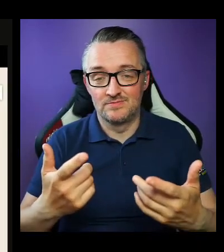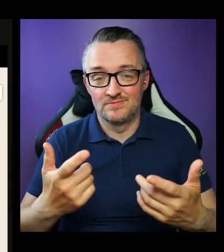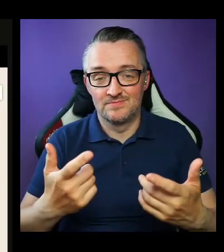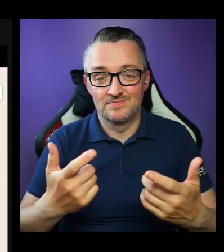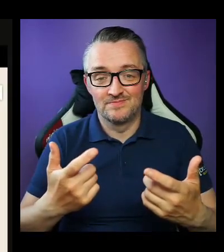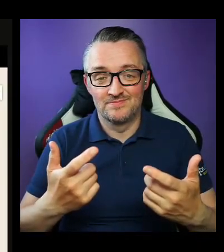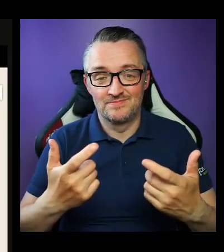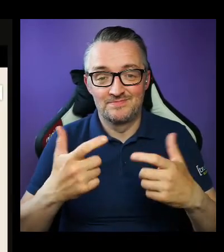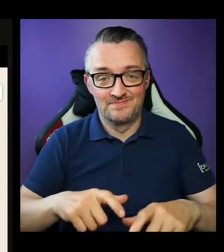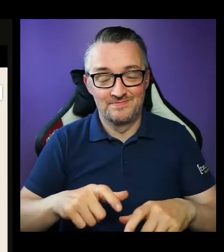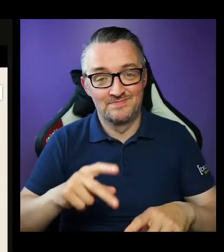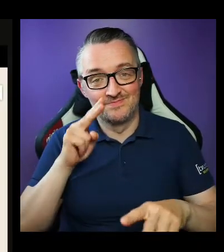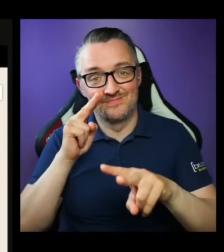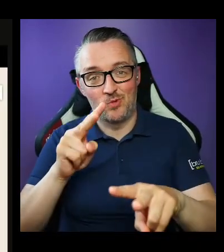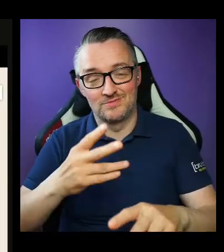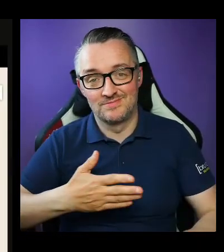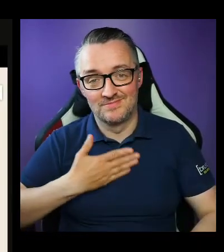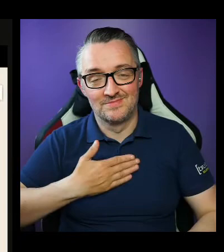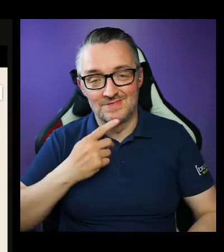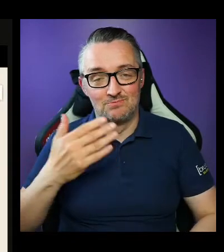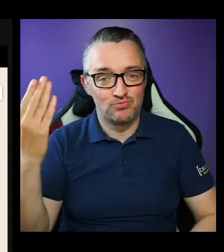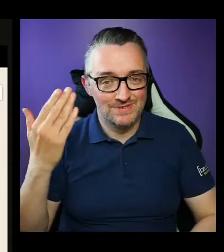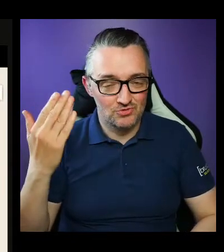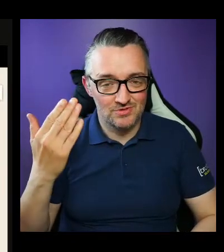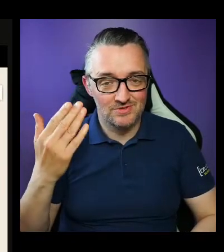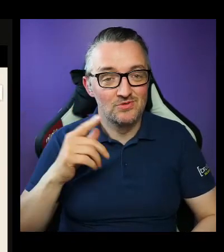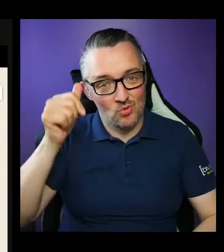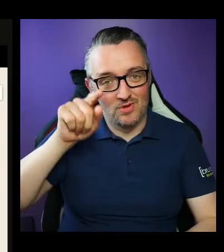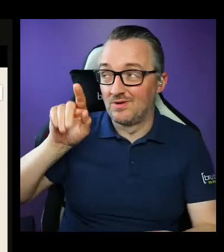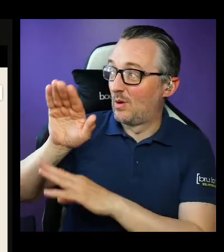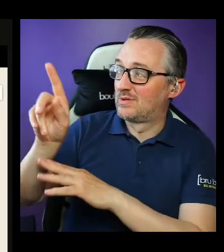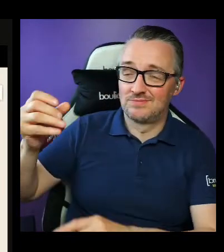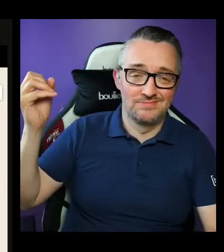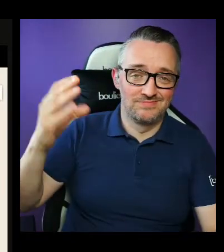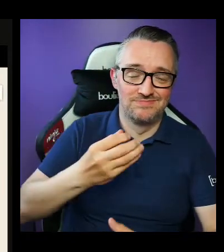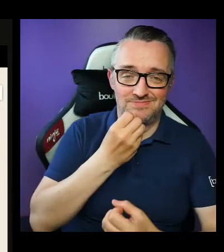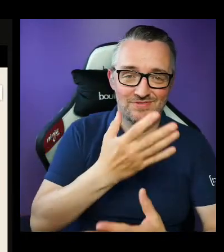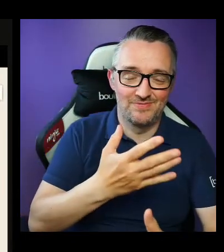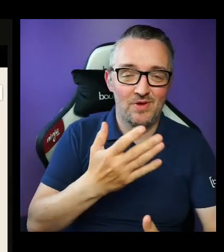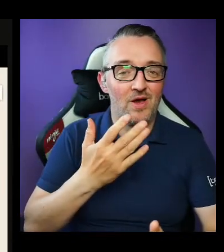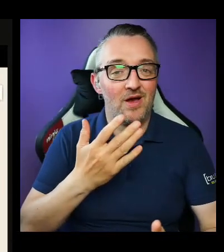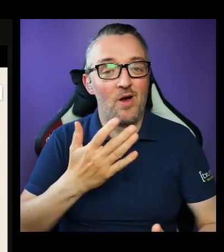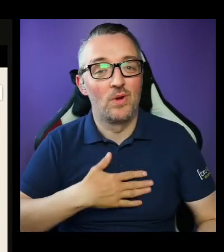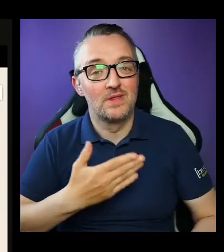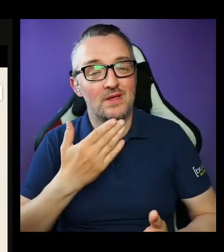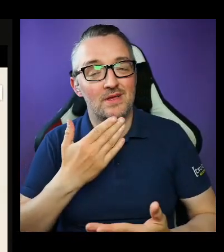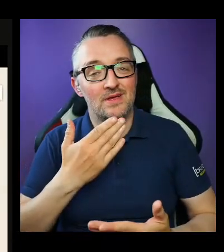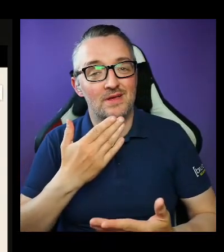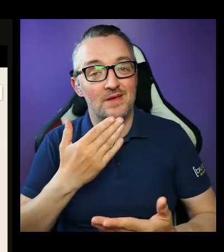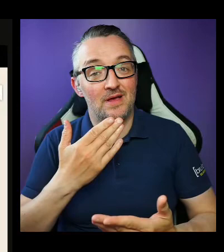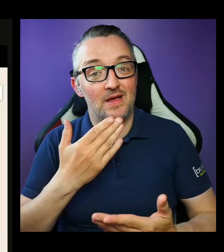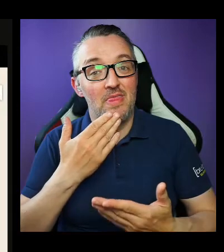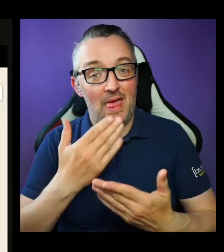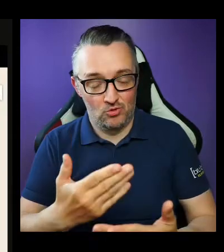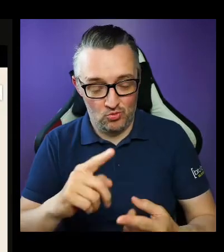to this presentation on a sunny day. But I just want to mention before jumping to